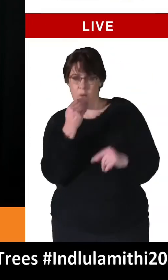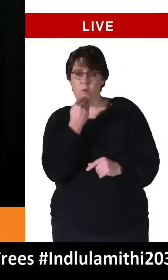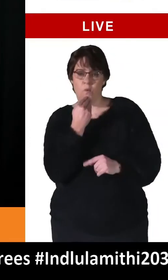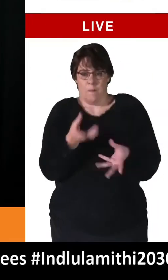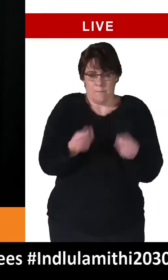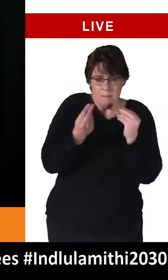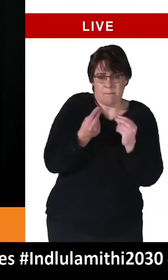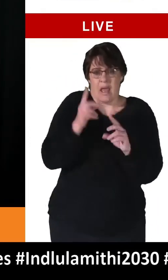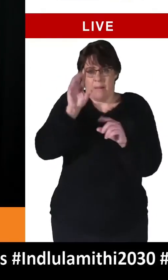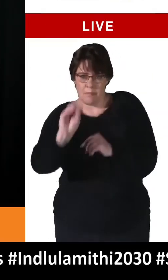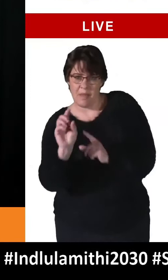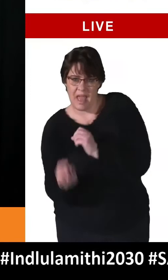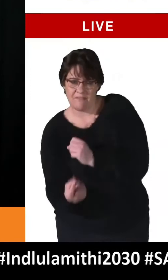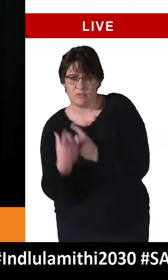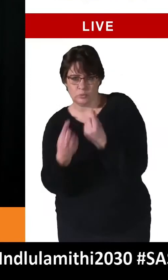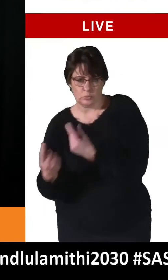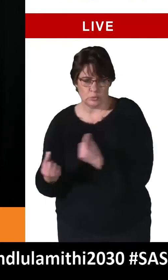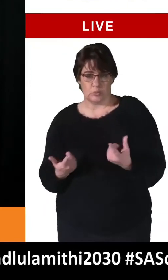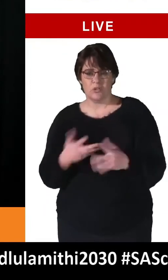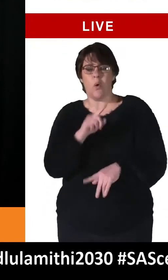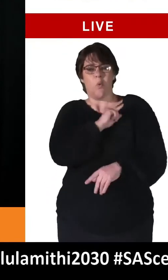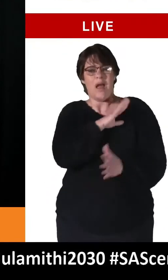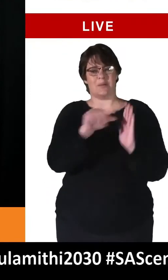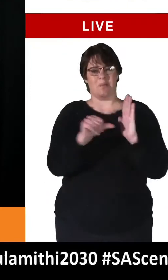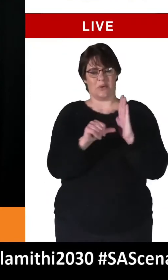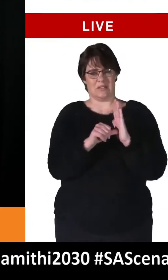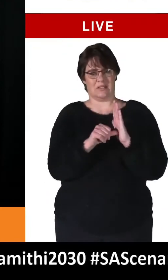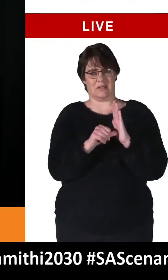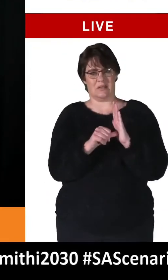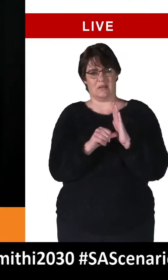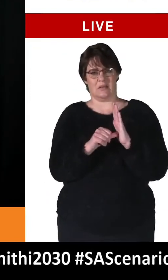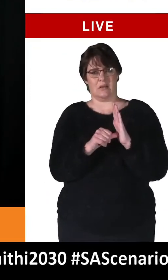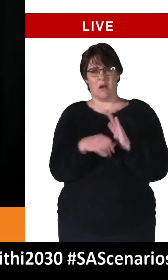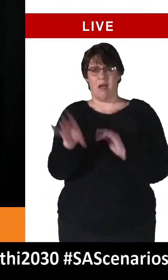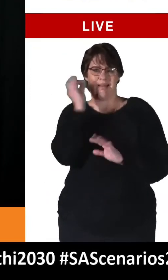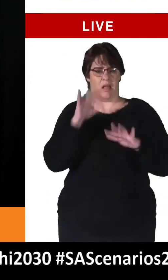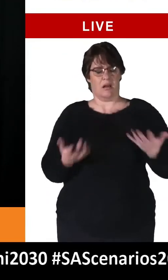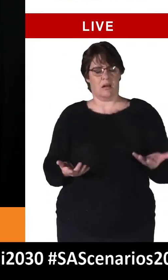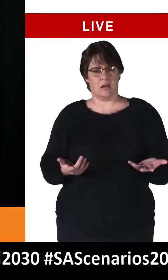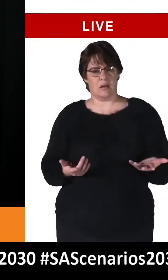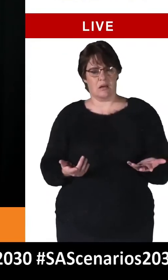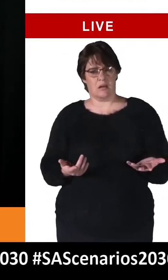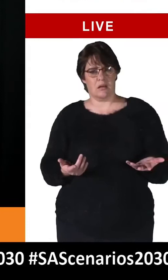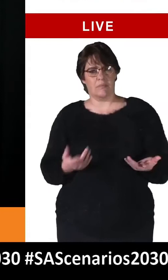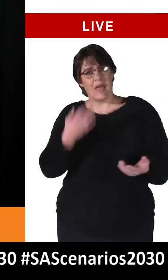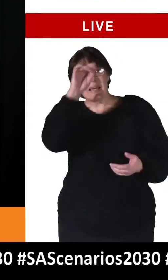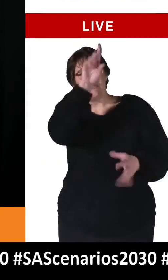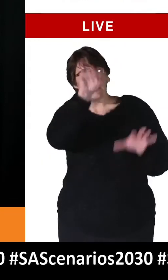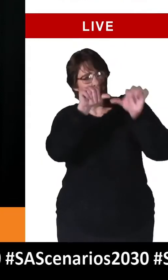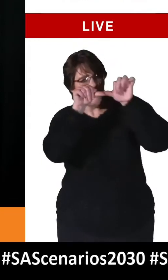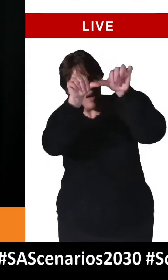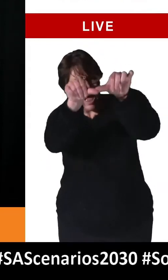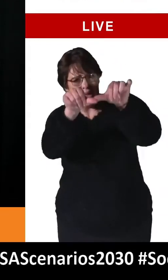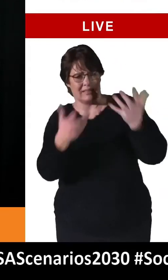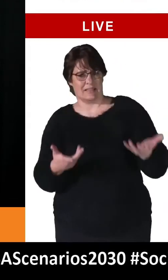for me, it is important that today we come here because government in South Africa must continue to provide the